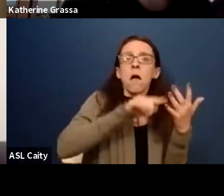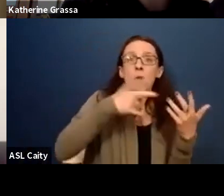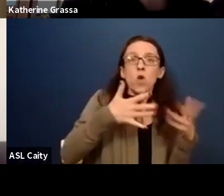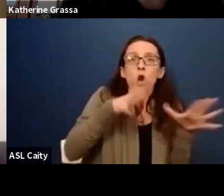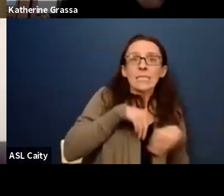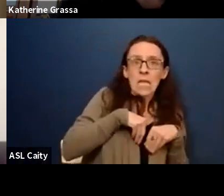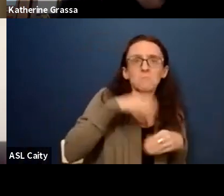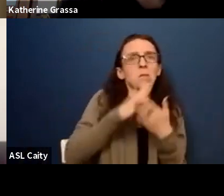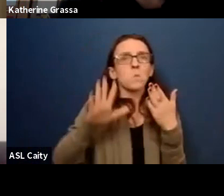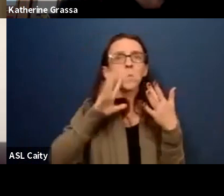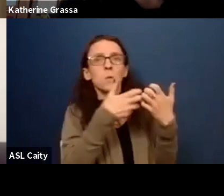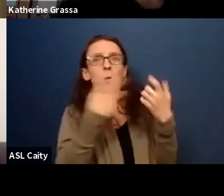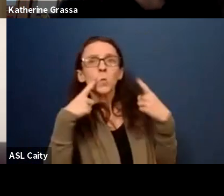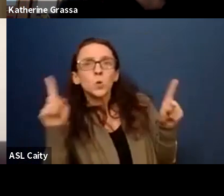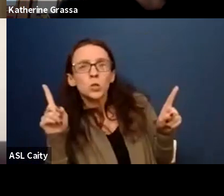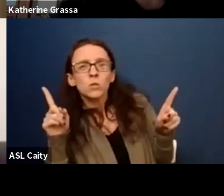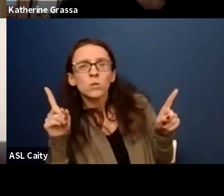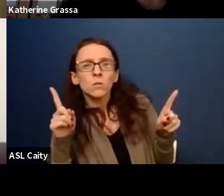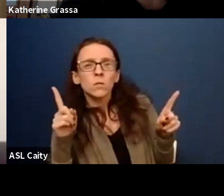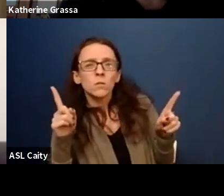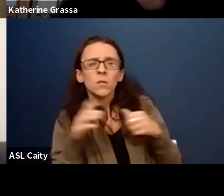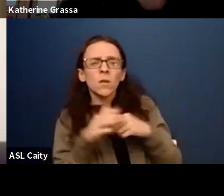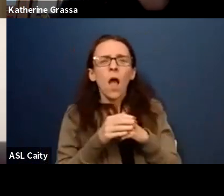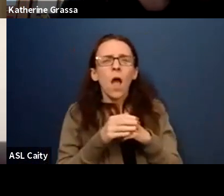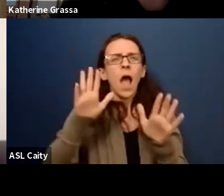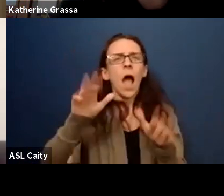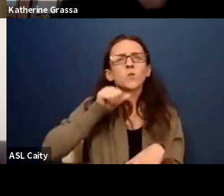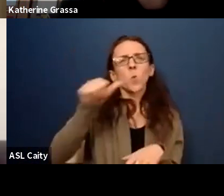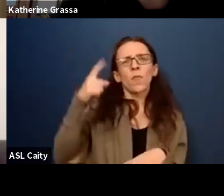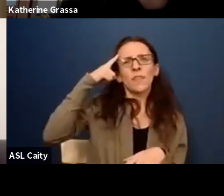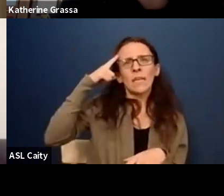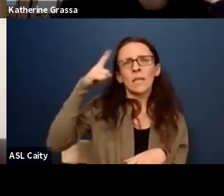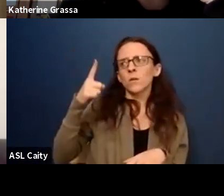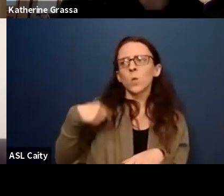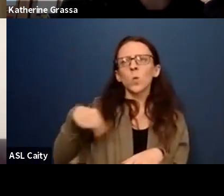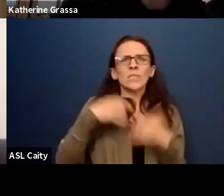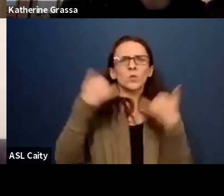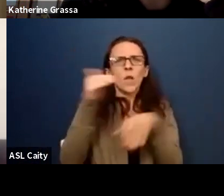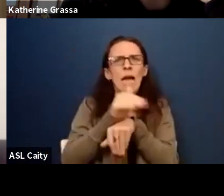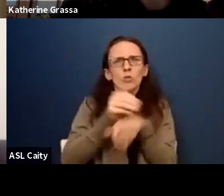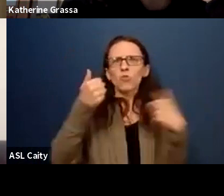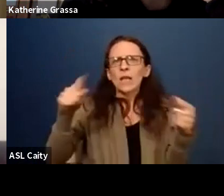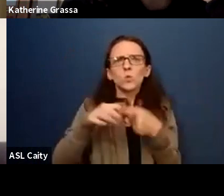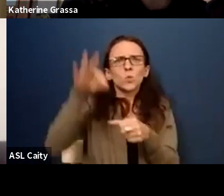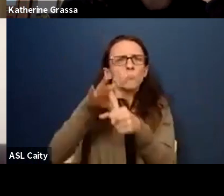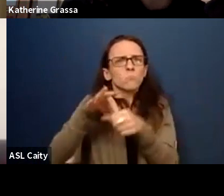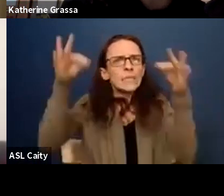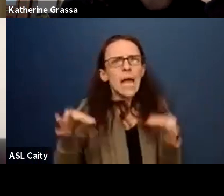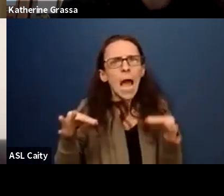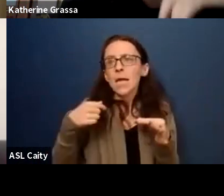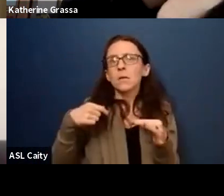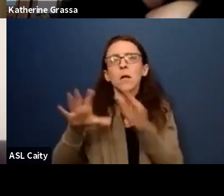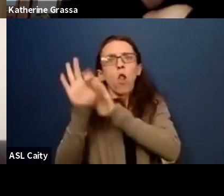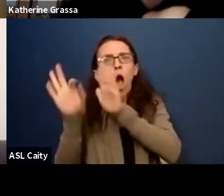don't know that we're looking to come to an idea that everyone agrees on lottery or not today. But I